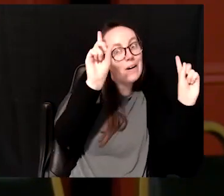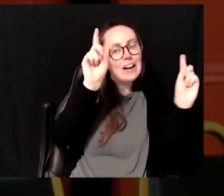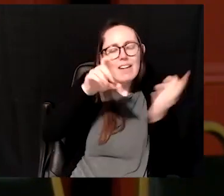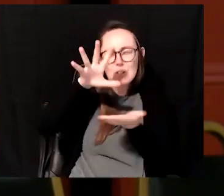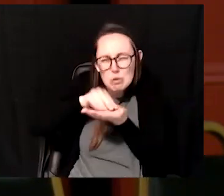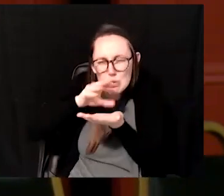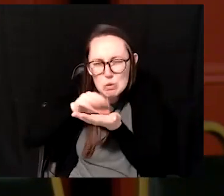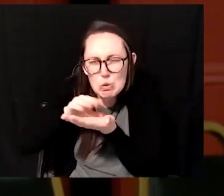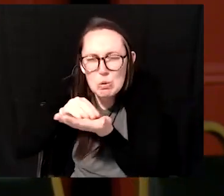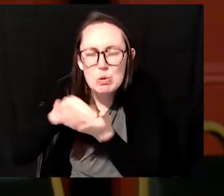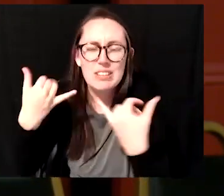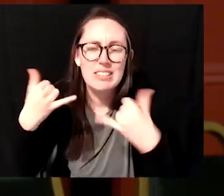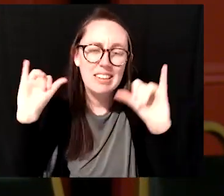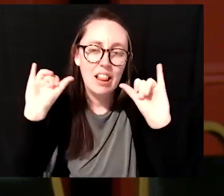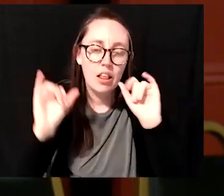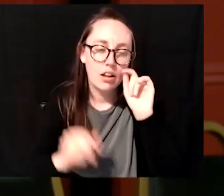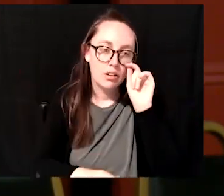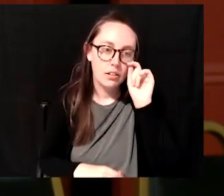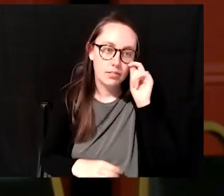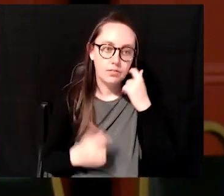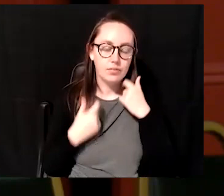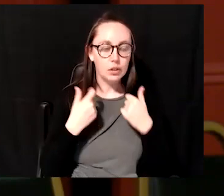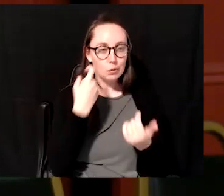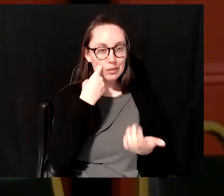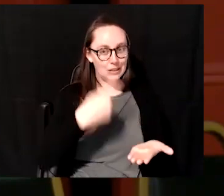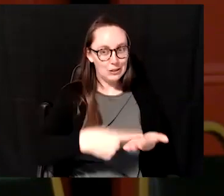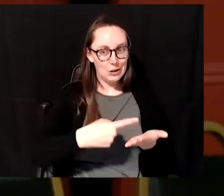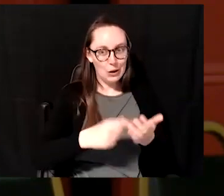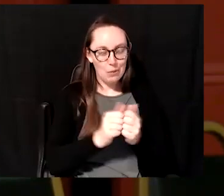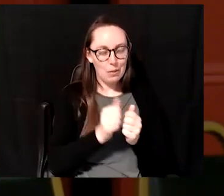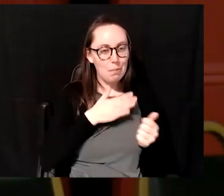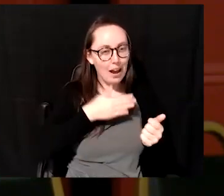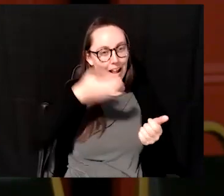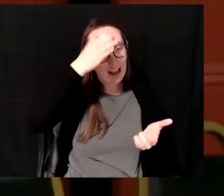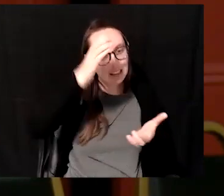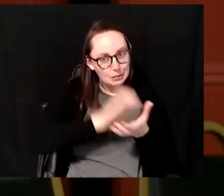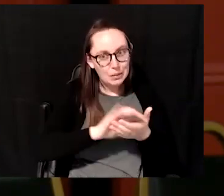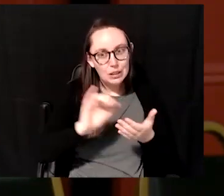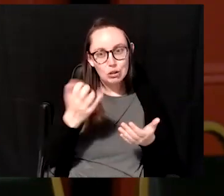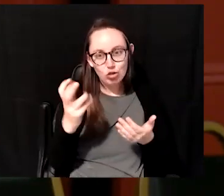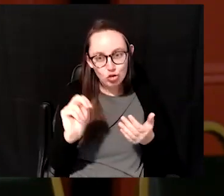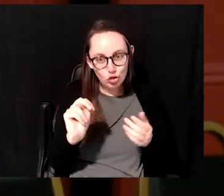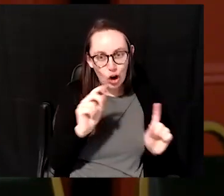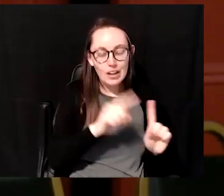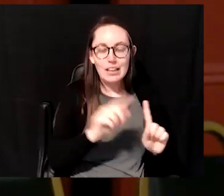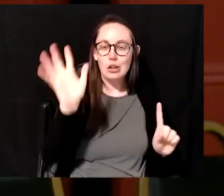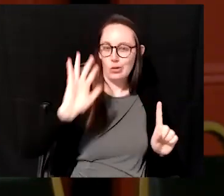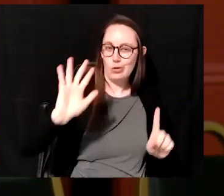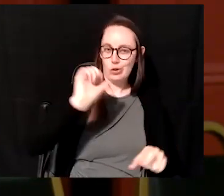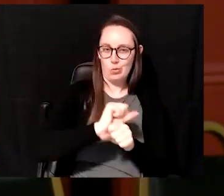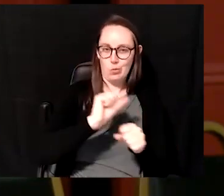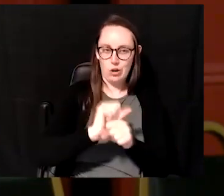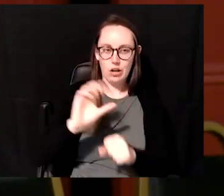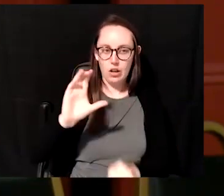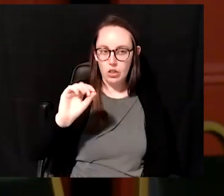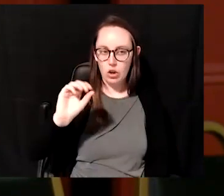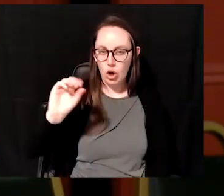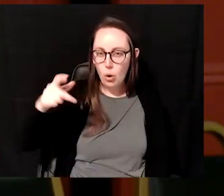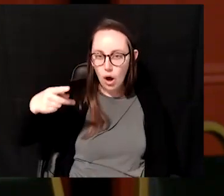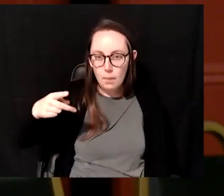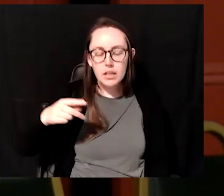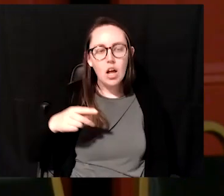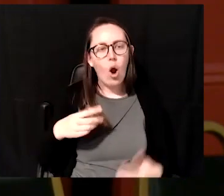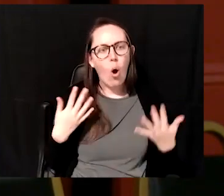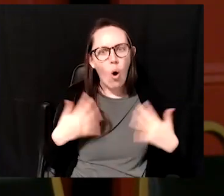um when I was talking about my husband to my husband John about this he used to work at the co-op and he said oh this would have been such a great thing to have at the